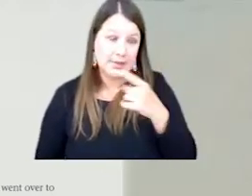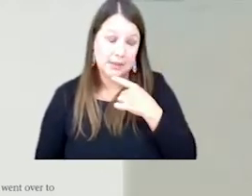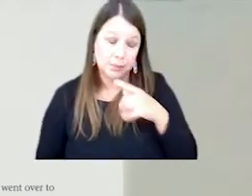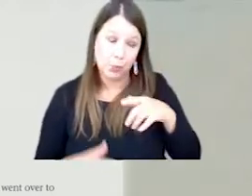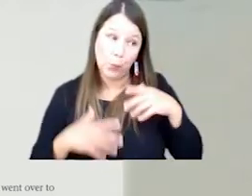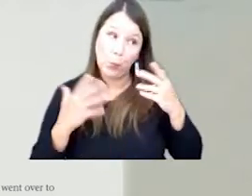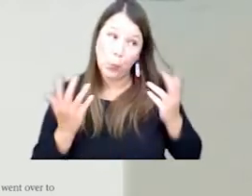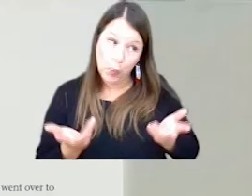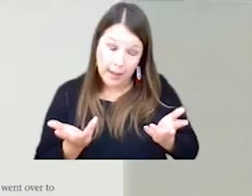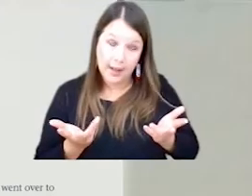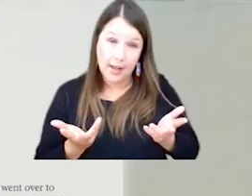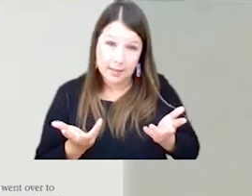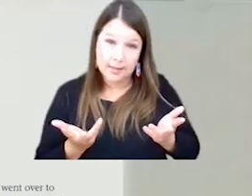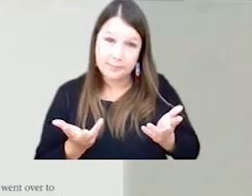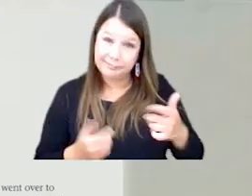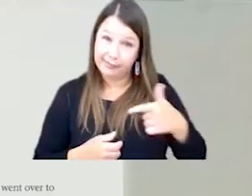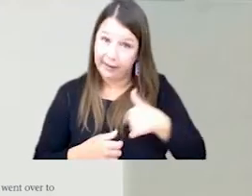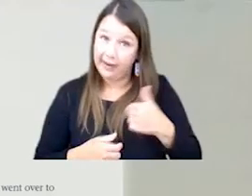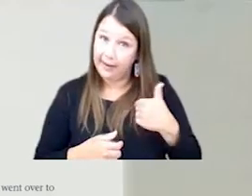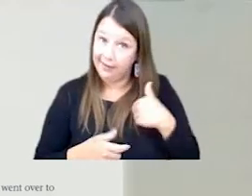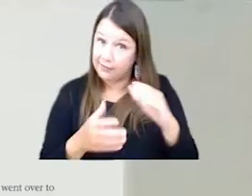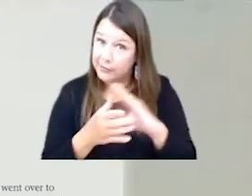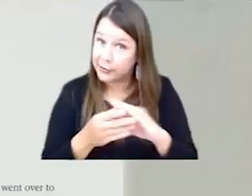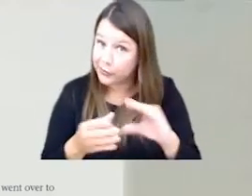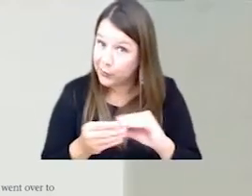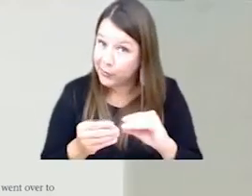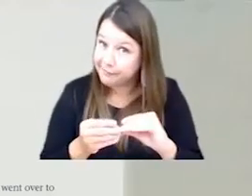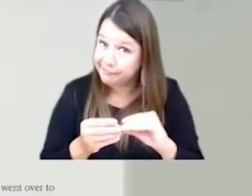said, Well, Nusam,